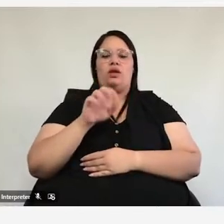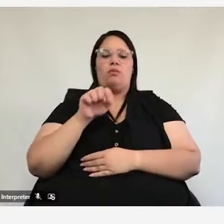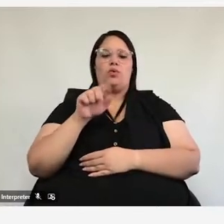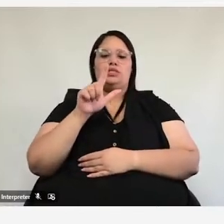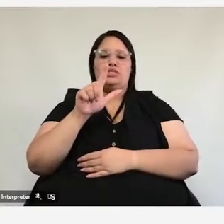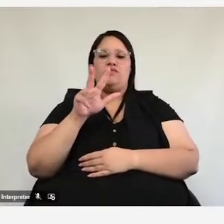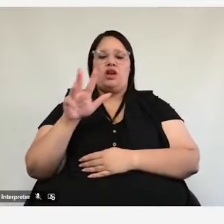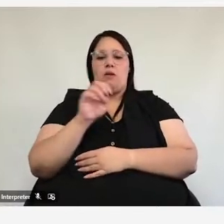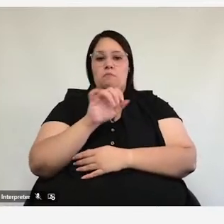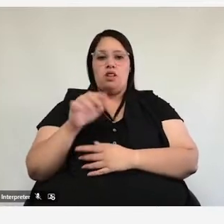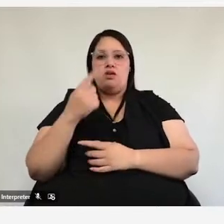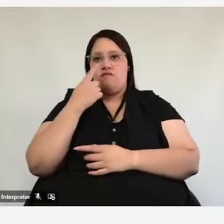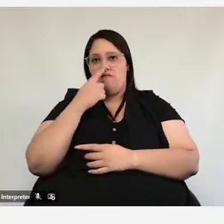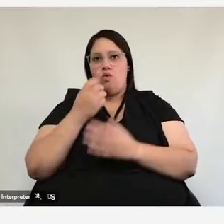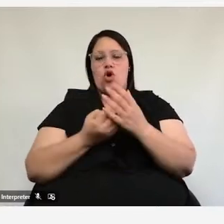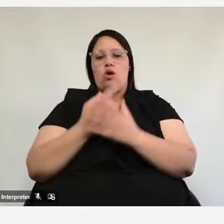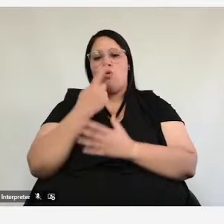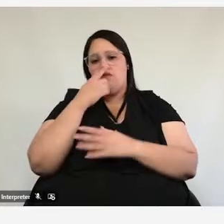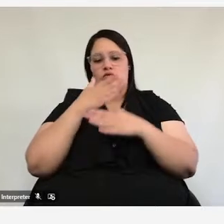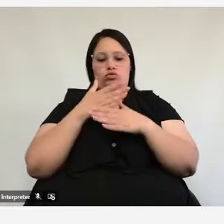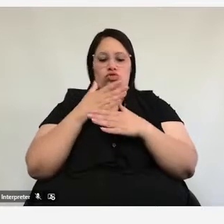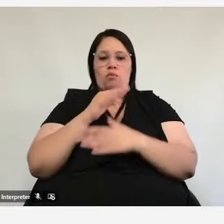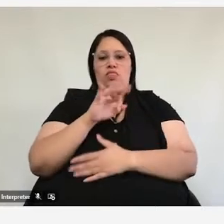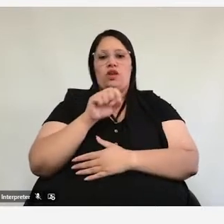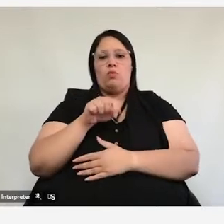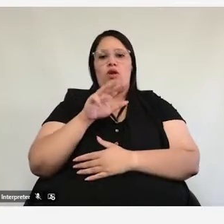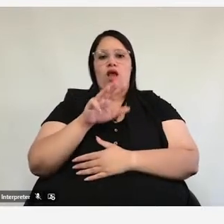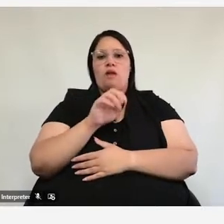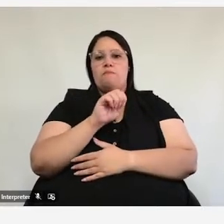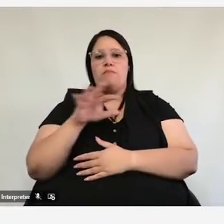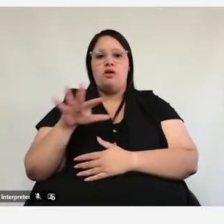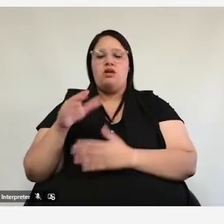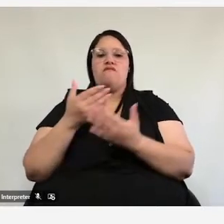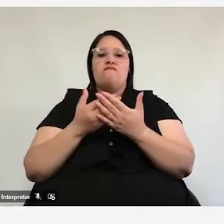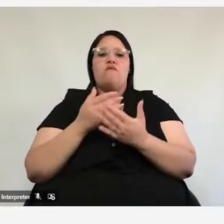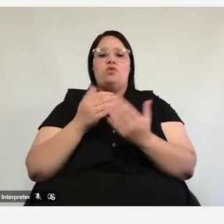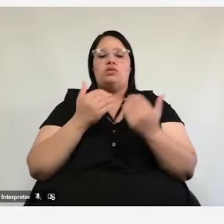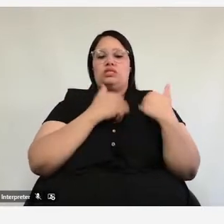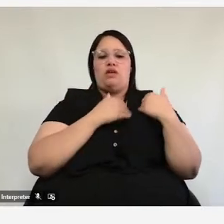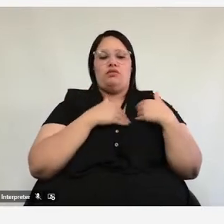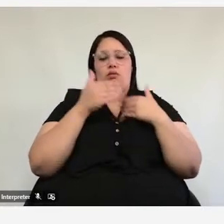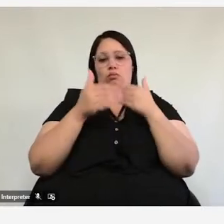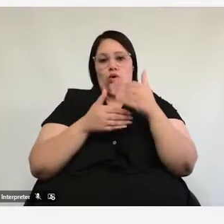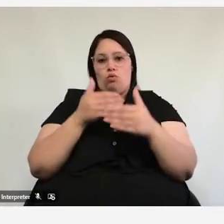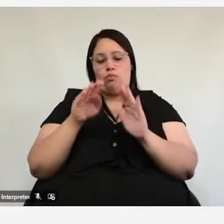43.789 billion rand for growth for jobs, 3.955 billion rand for safety programs,